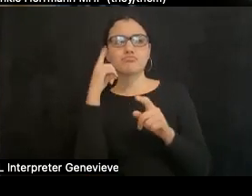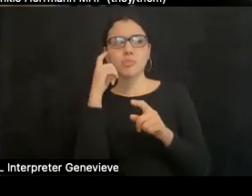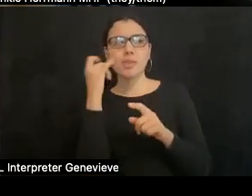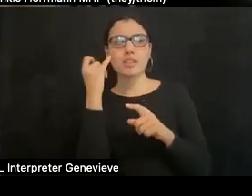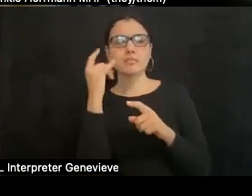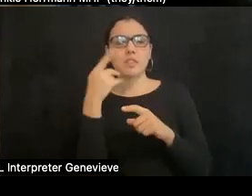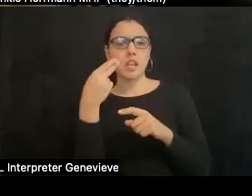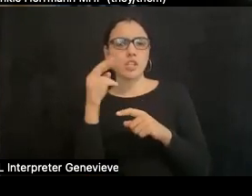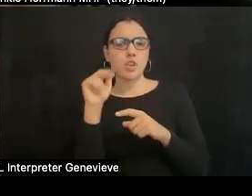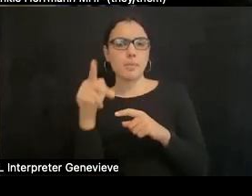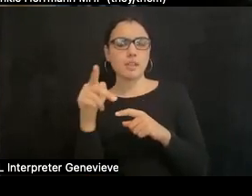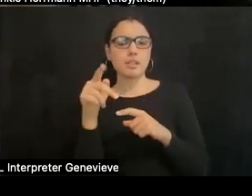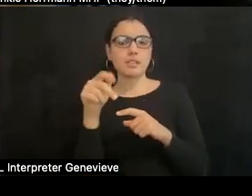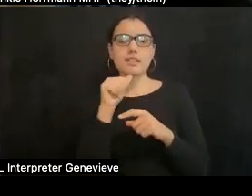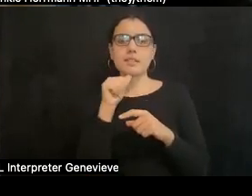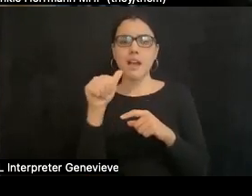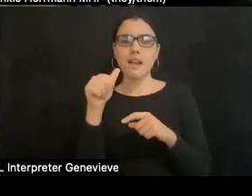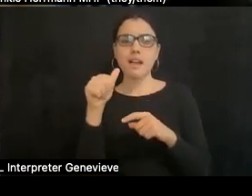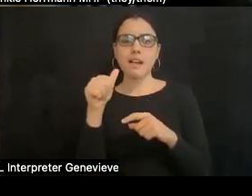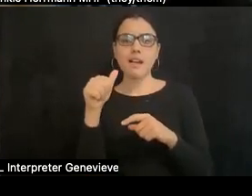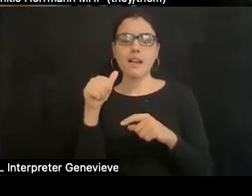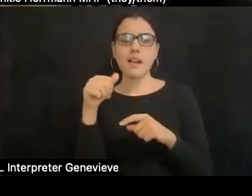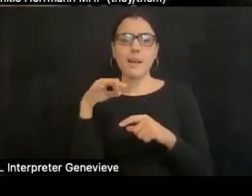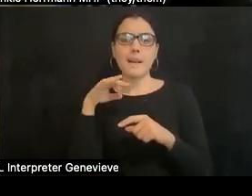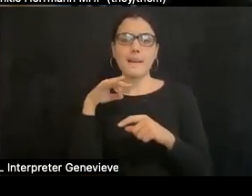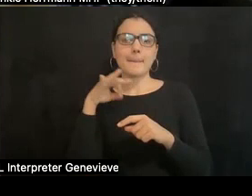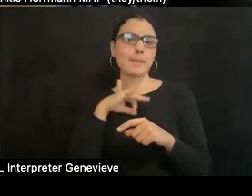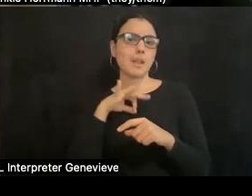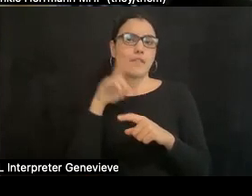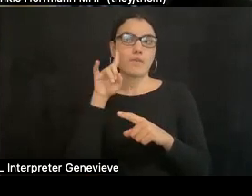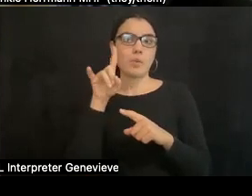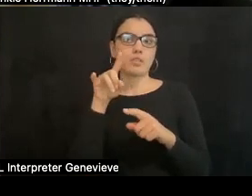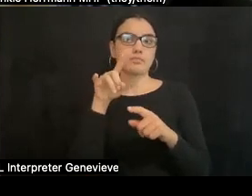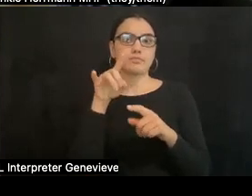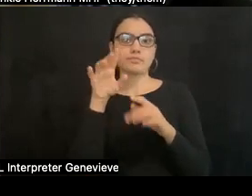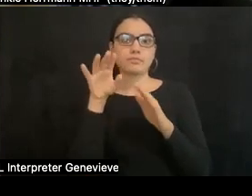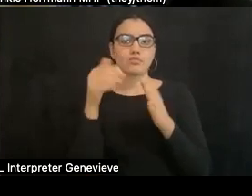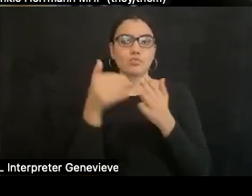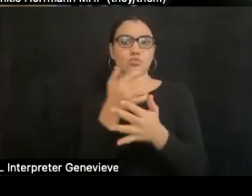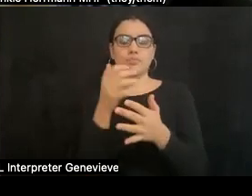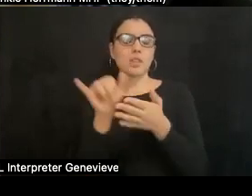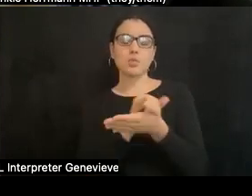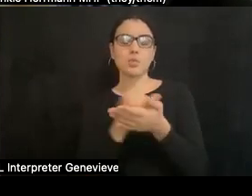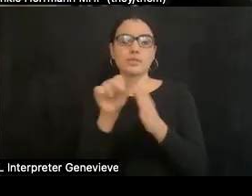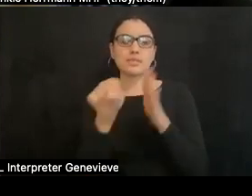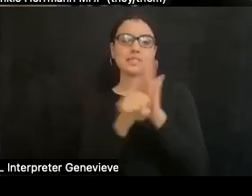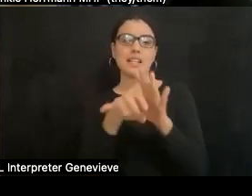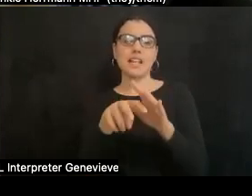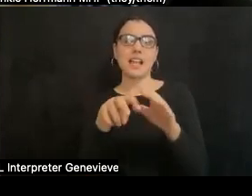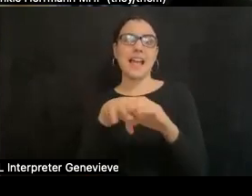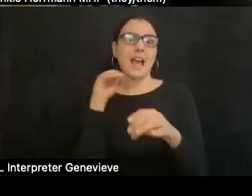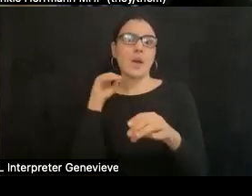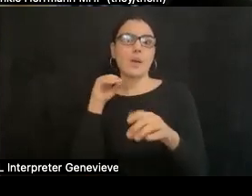doesn't apply outside of New York State, the answer to this is no, but someone was asking if they could call your